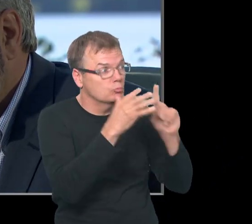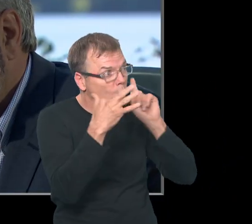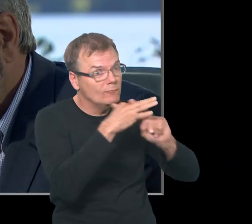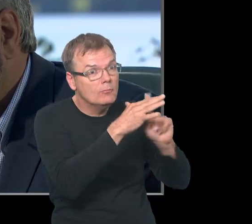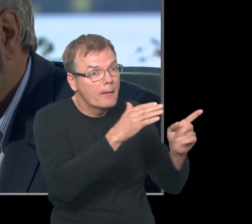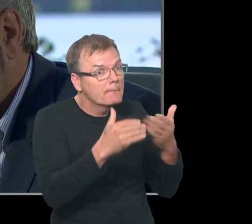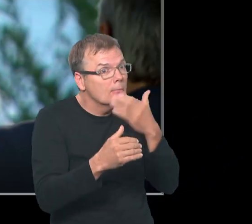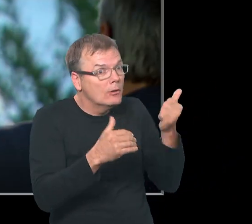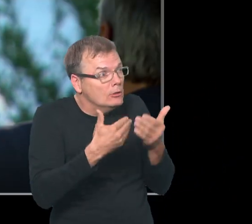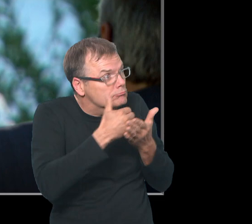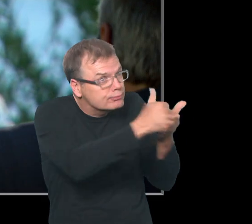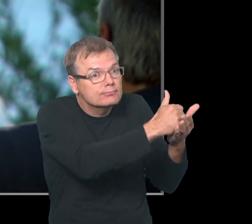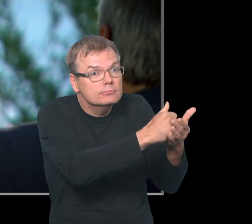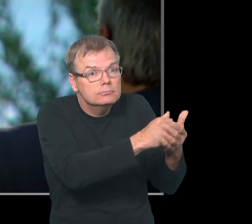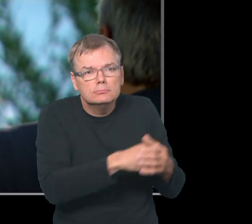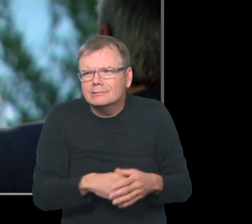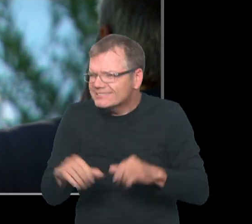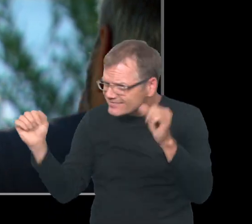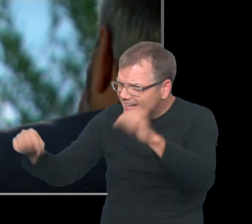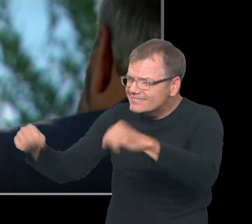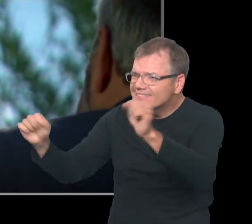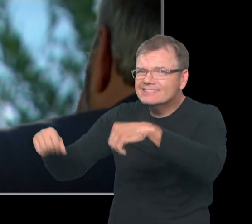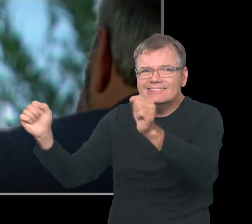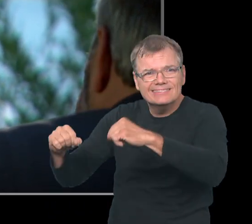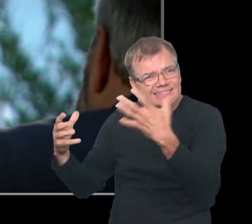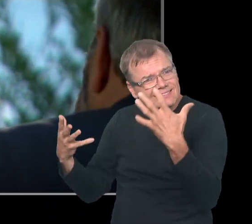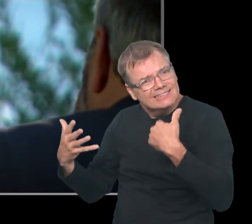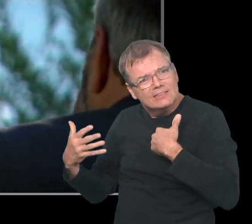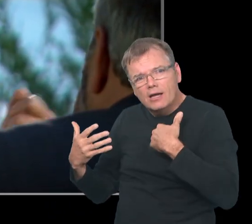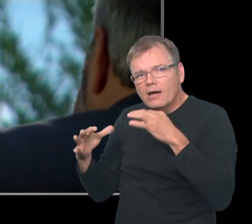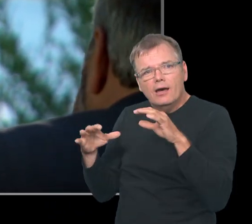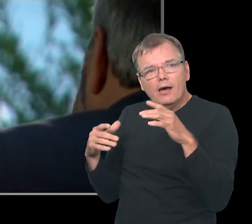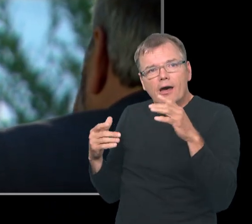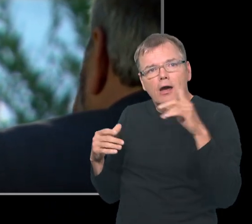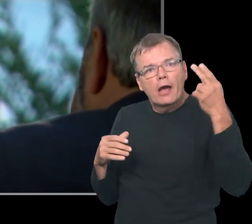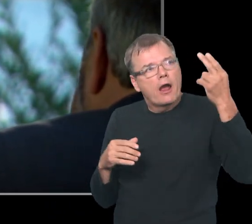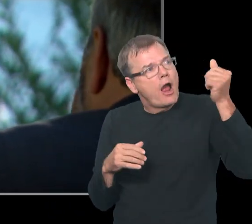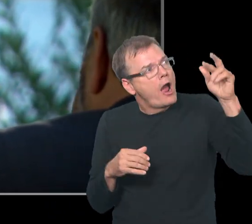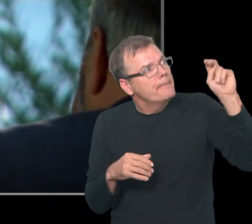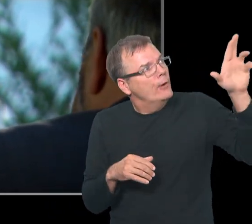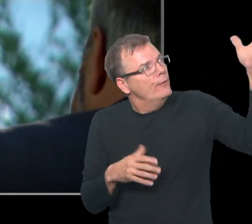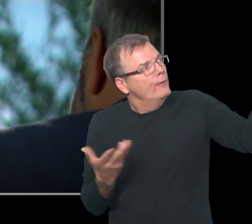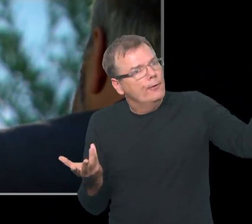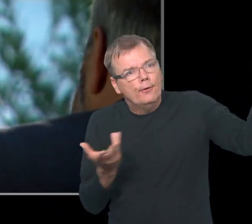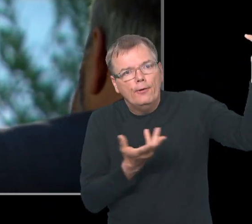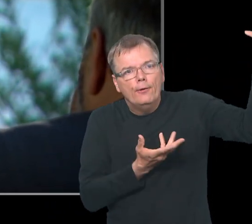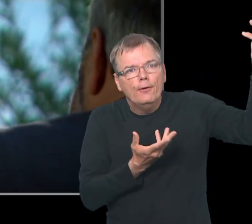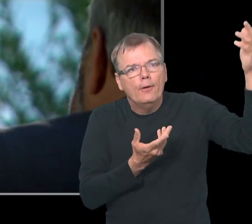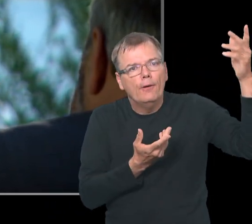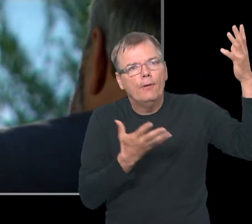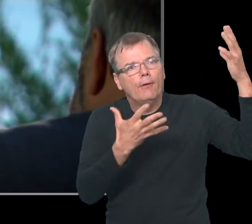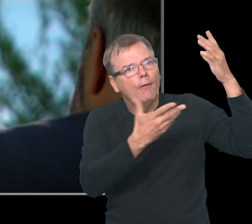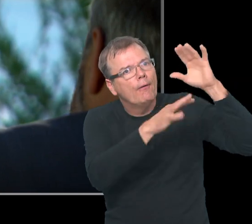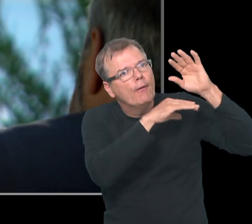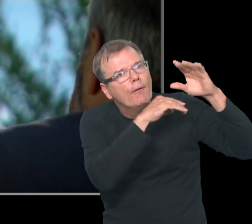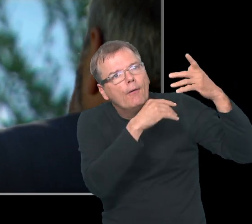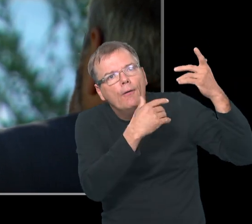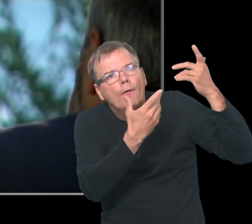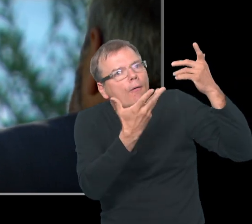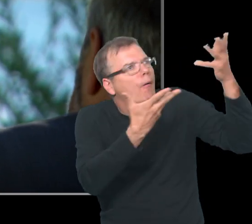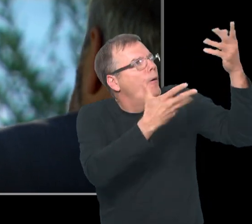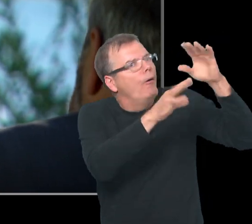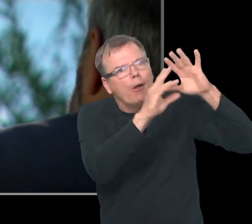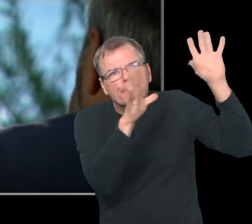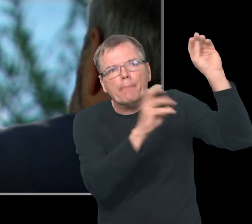refugee situation? Yeah. Now, there are two people vying to be the agent of change, to try and grab onto that 70% or whatever the figure